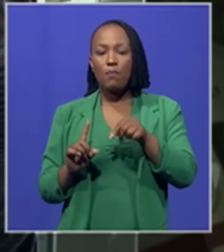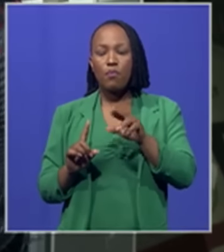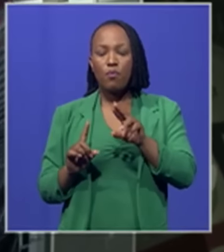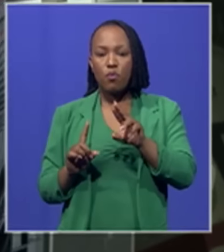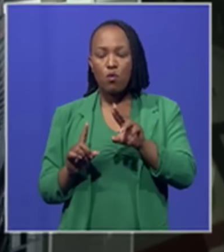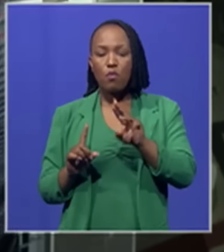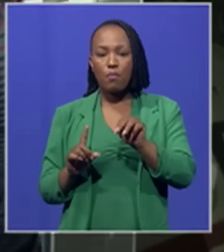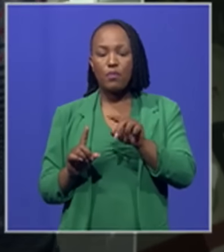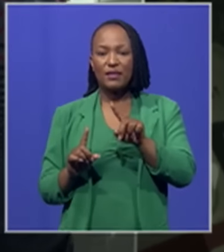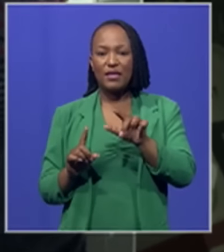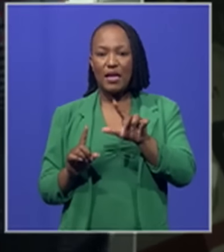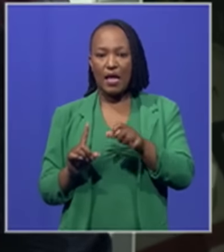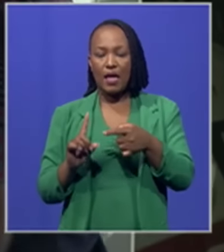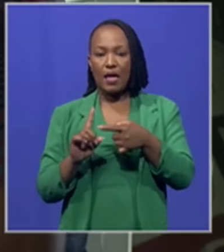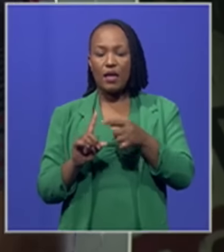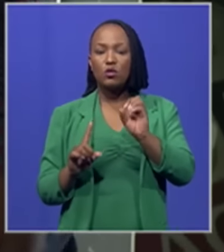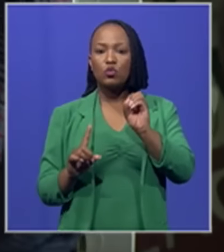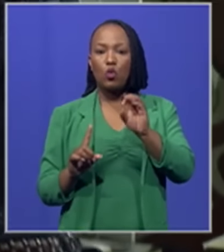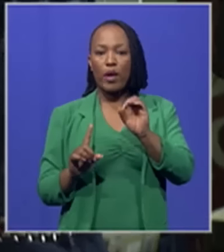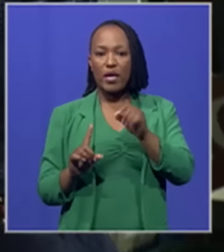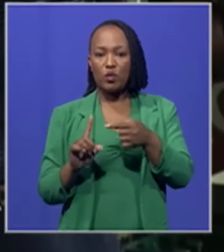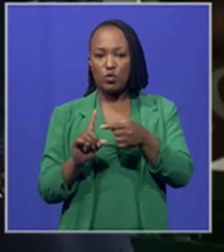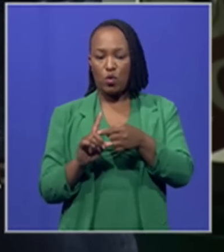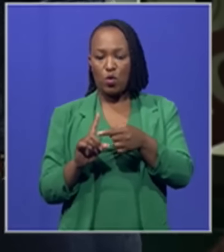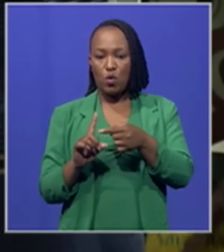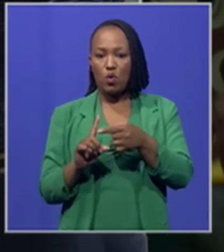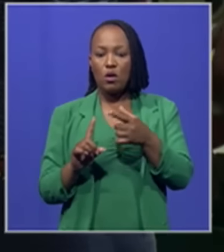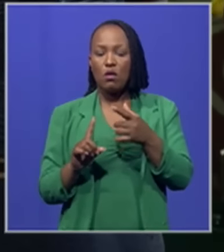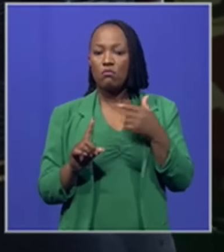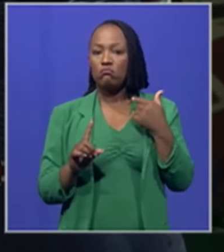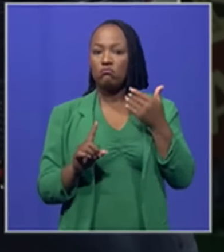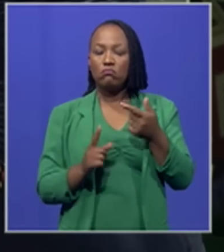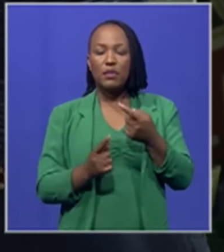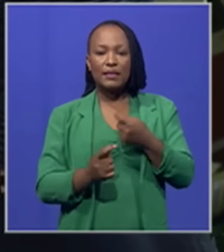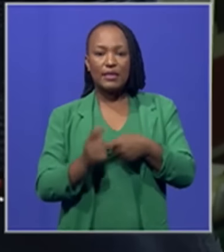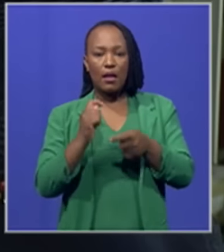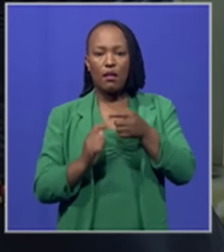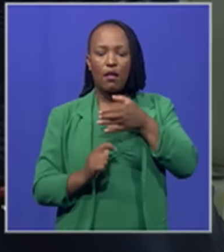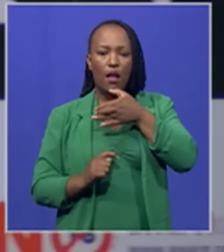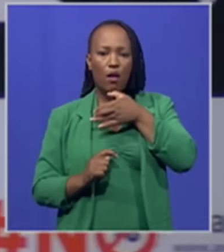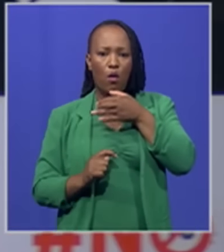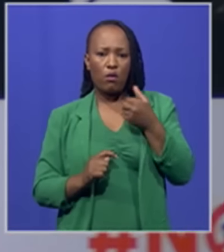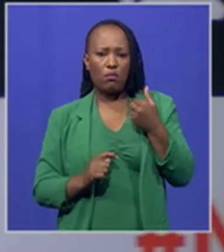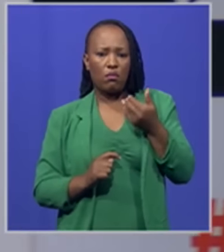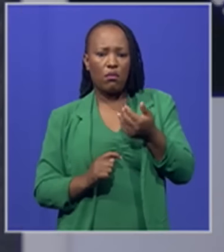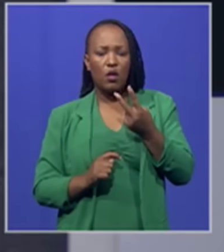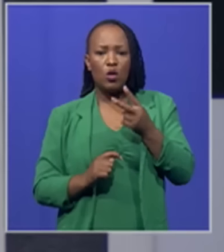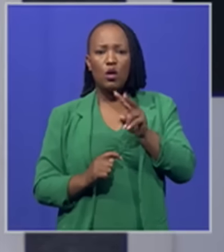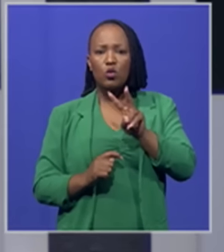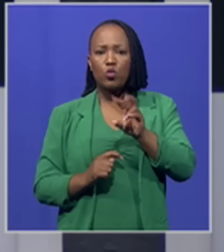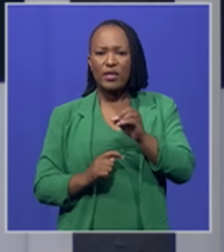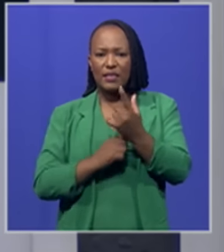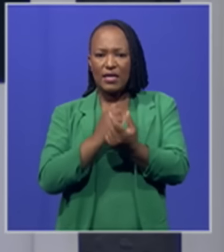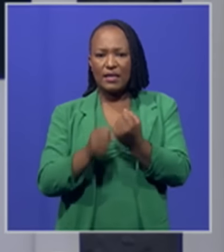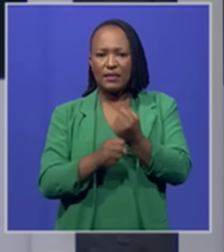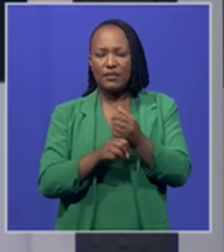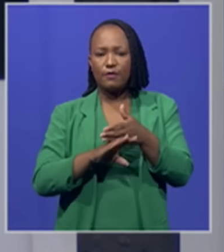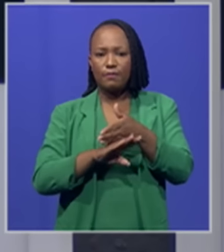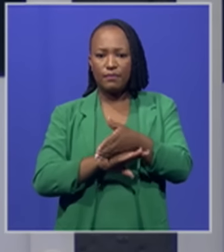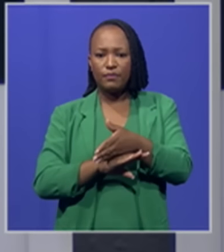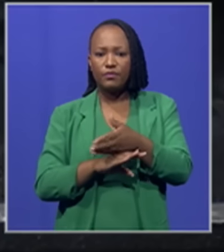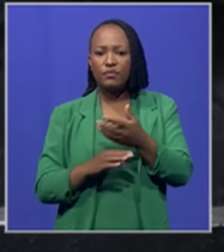kwa Meadowlands kwa Soweto o ntse a rekisa nnotagi dingwaga di ka nna 20 ga jaana. o gareng ga bagwebi ba